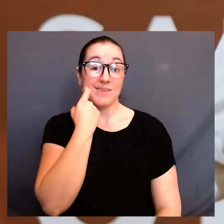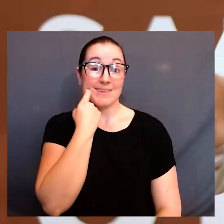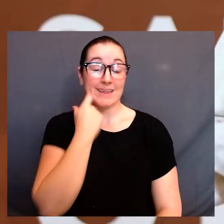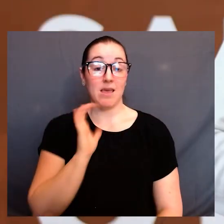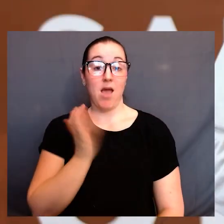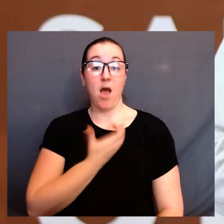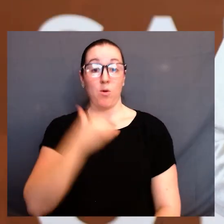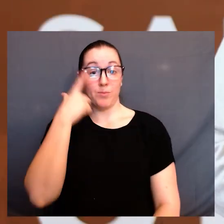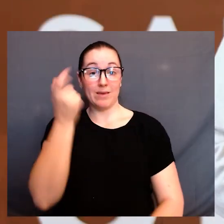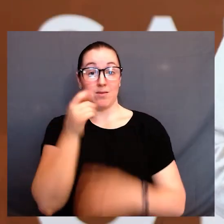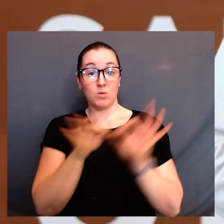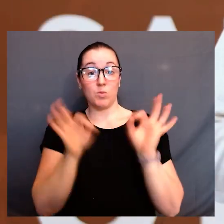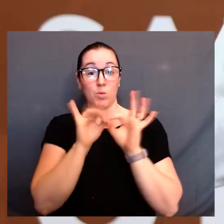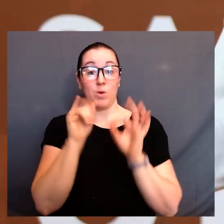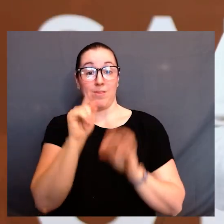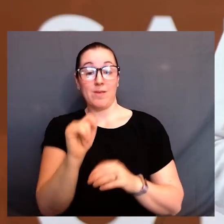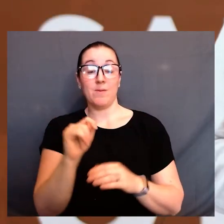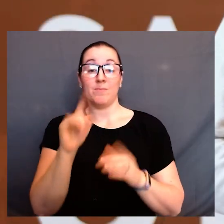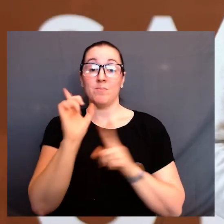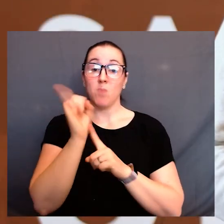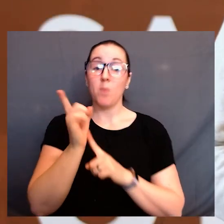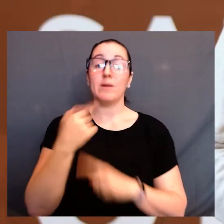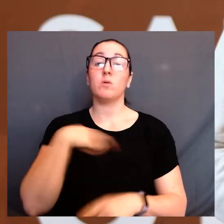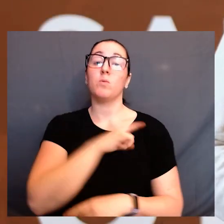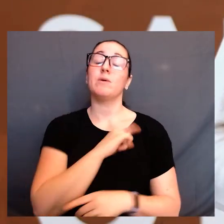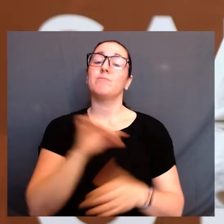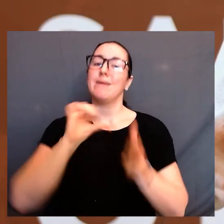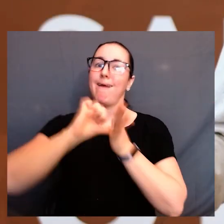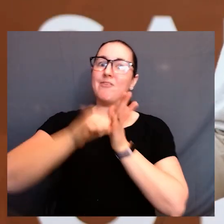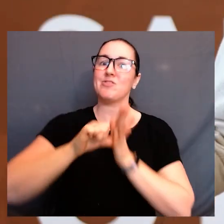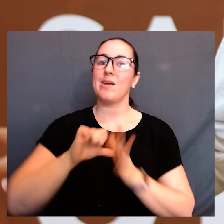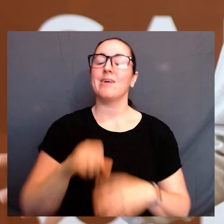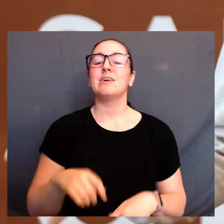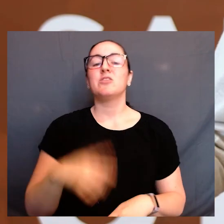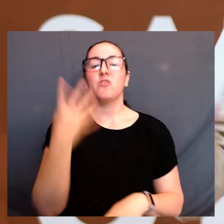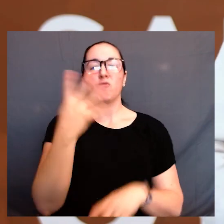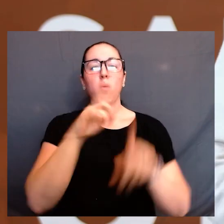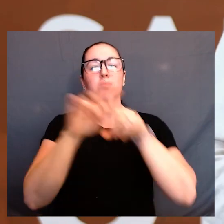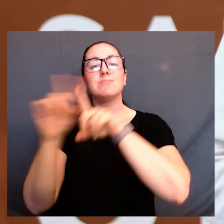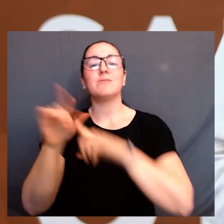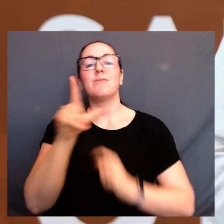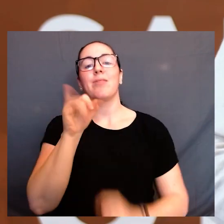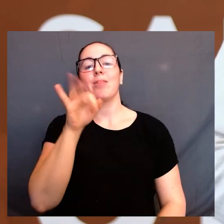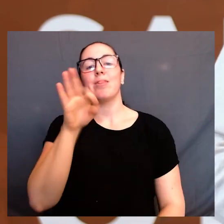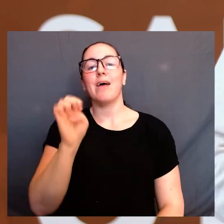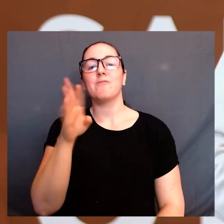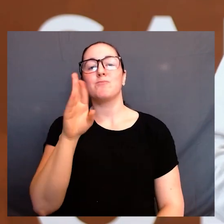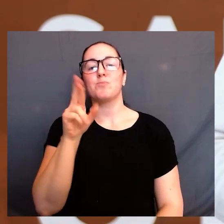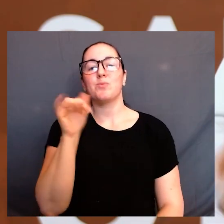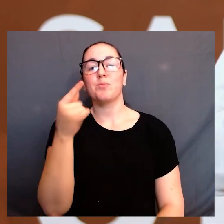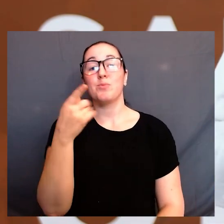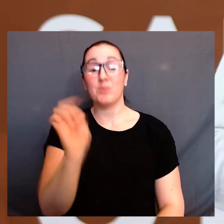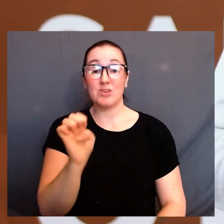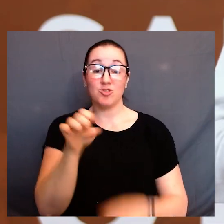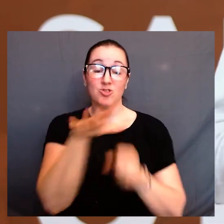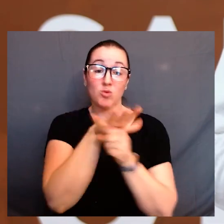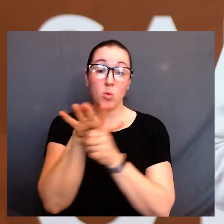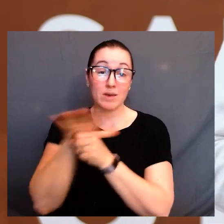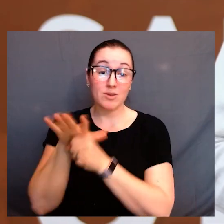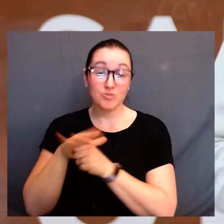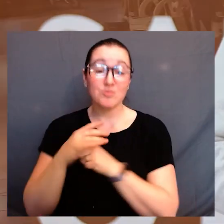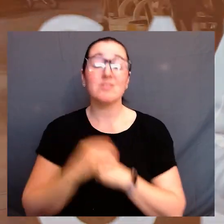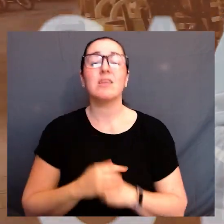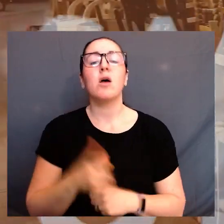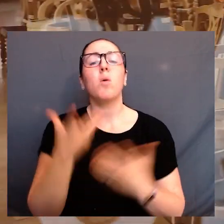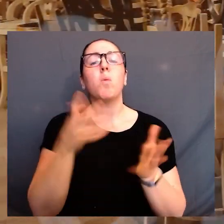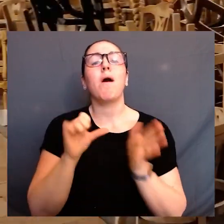Recently, for our Because It Worth It moments, we've been highlighting the four LifeBridge Resource Center locations across the Phoenix metro area. And this week, we wanted